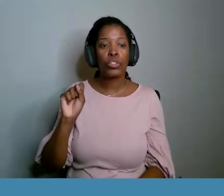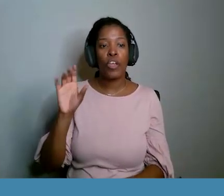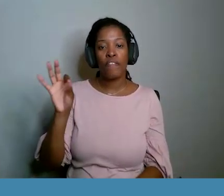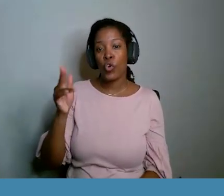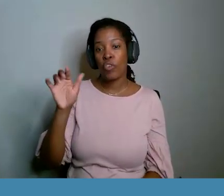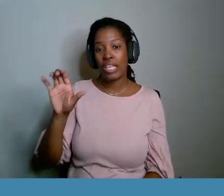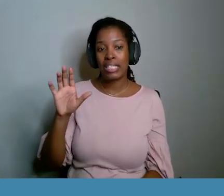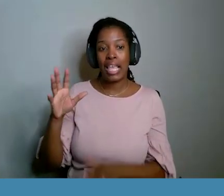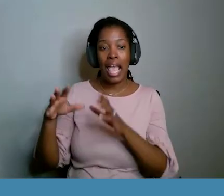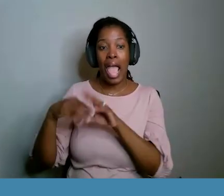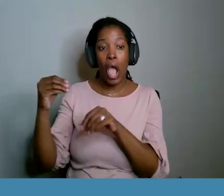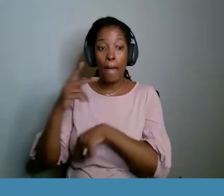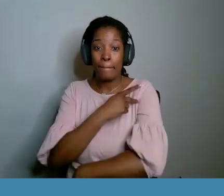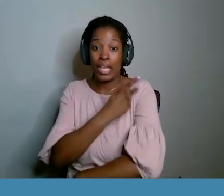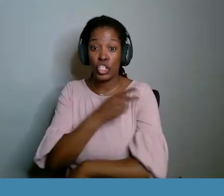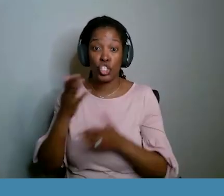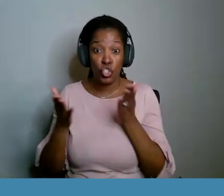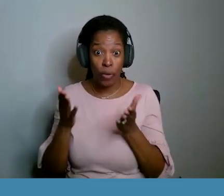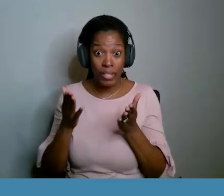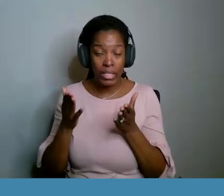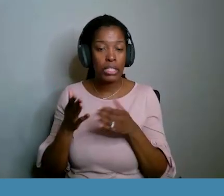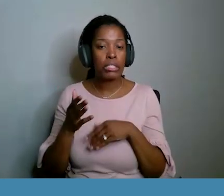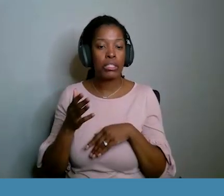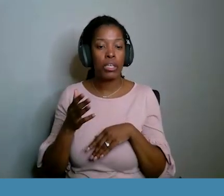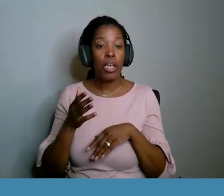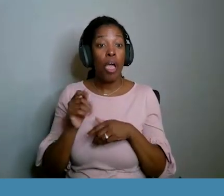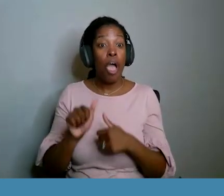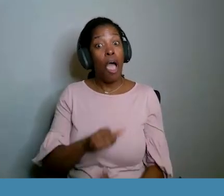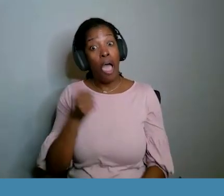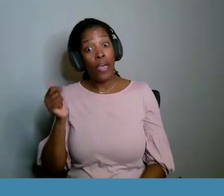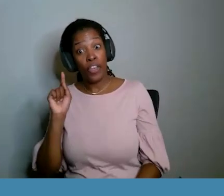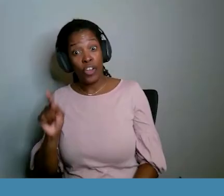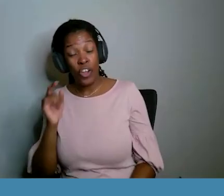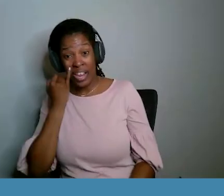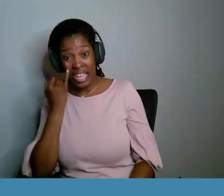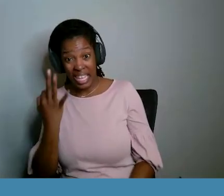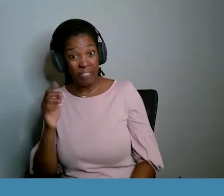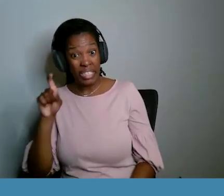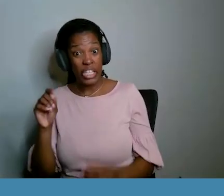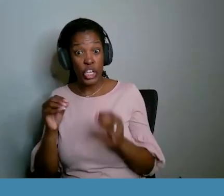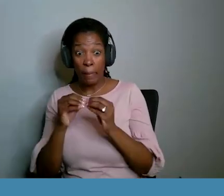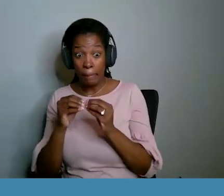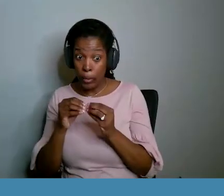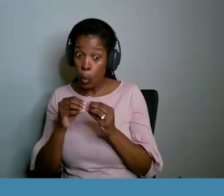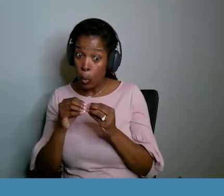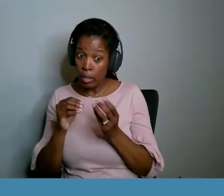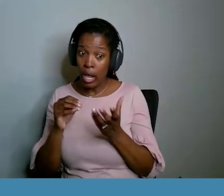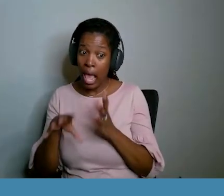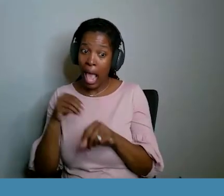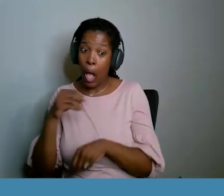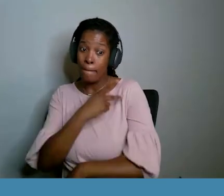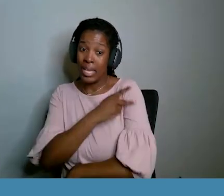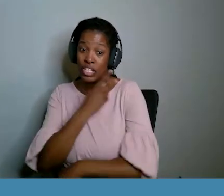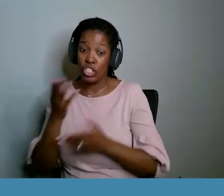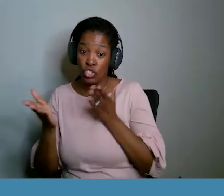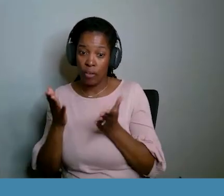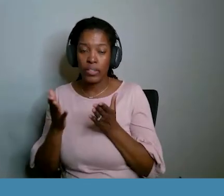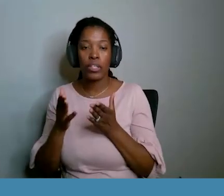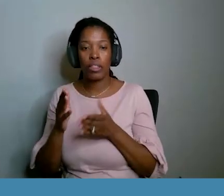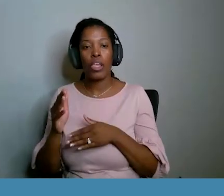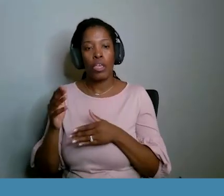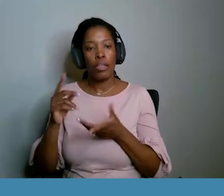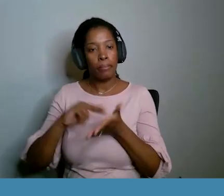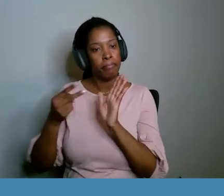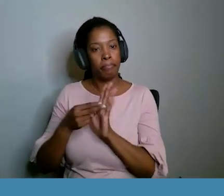a youth requires a more secure setting, the JITPs can be provided in secure residential services, and this takes